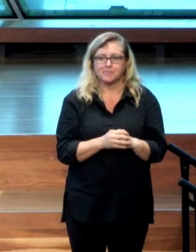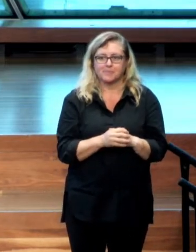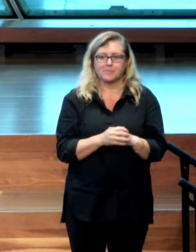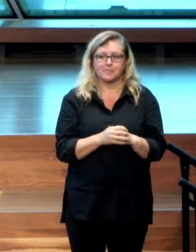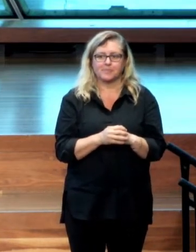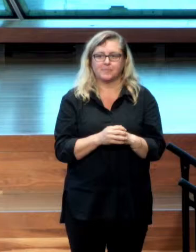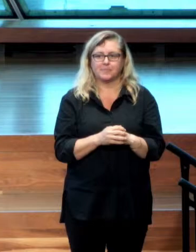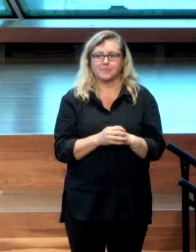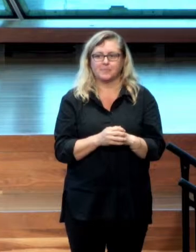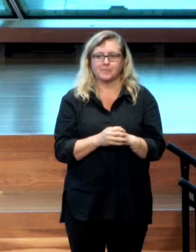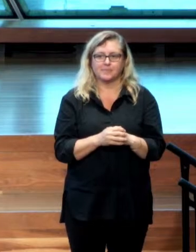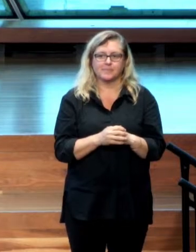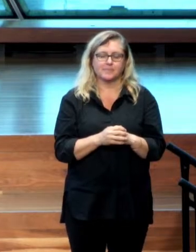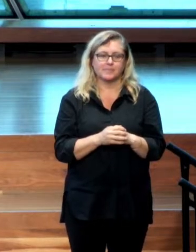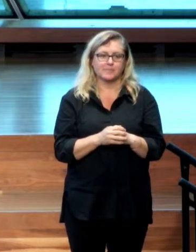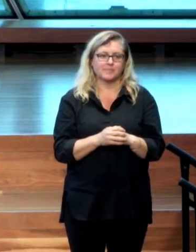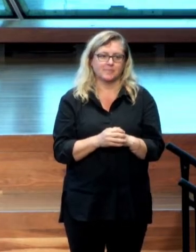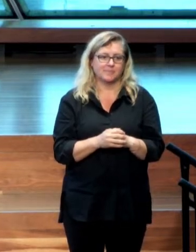Yeah.